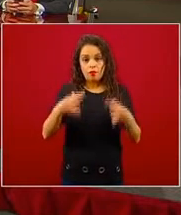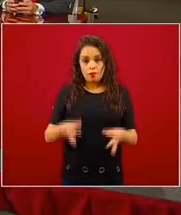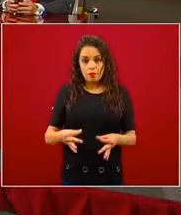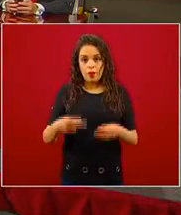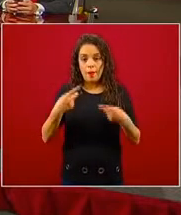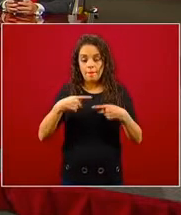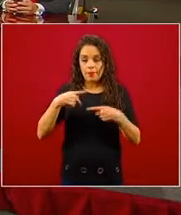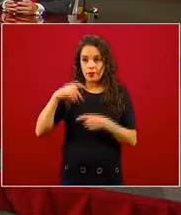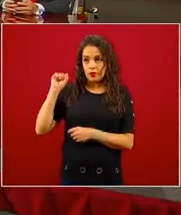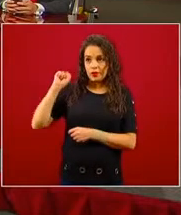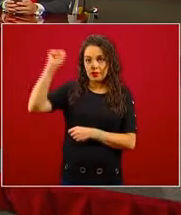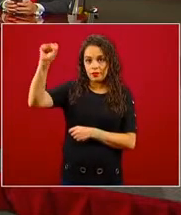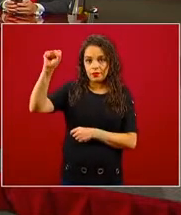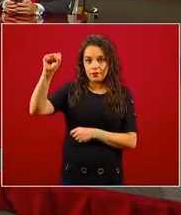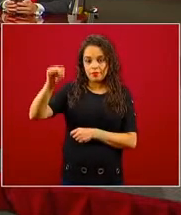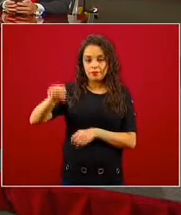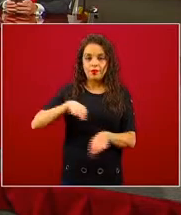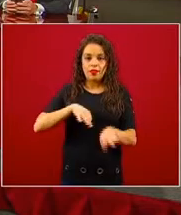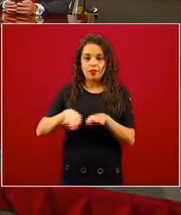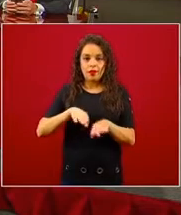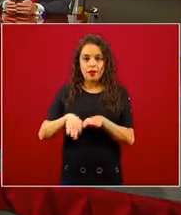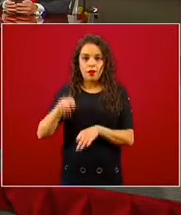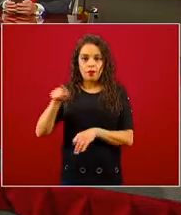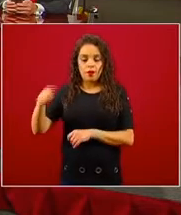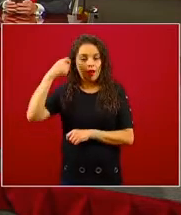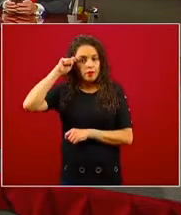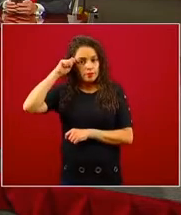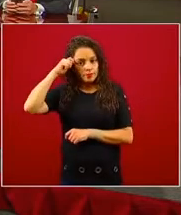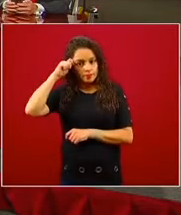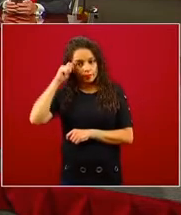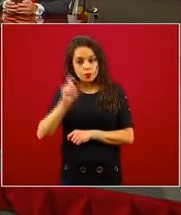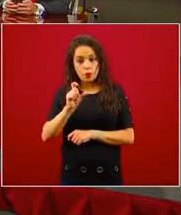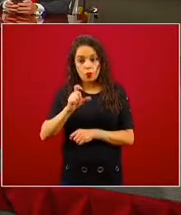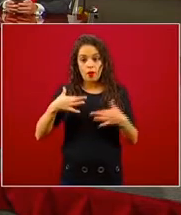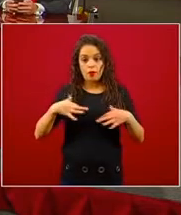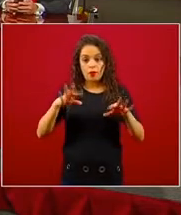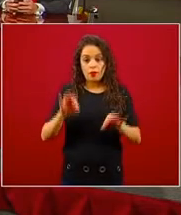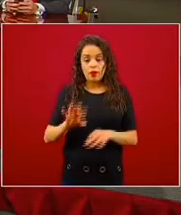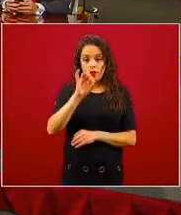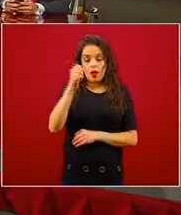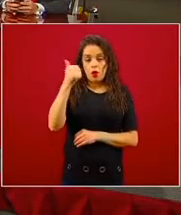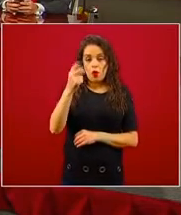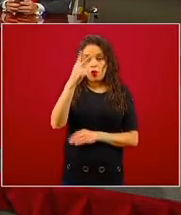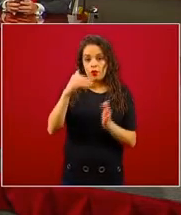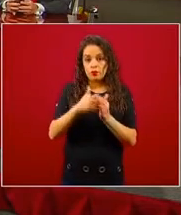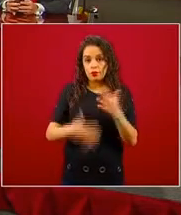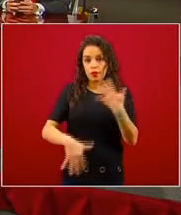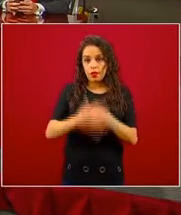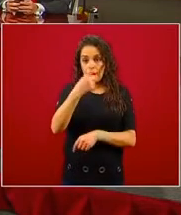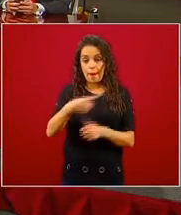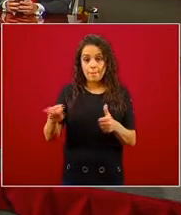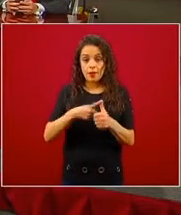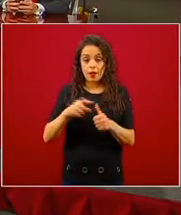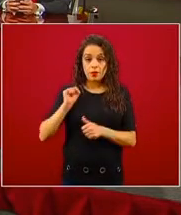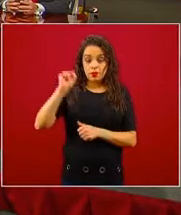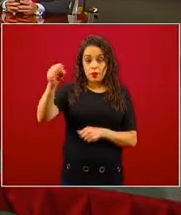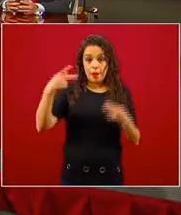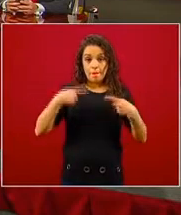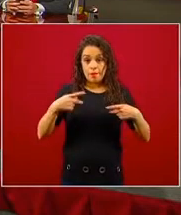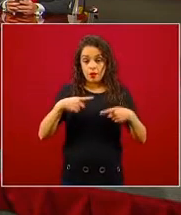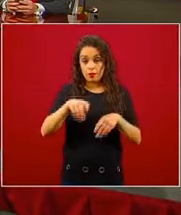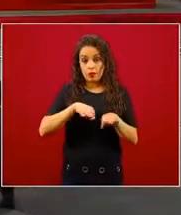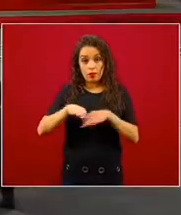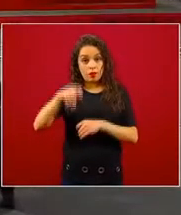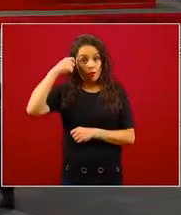of the Hogar, sector. que se formó So el on 30 de behalf of agosto de domestic workers, 2015. she is Como el primer working very sindicato nacional hard de personas and trabajadoras del established an